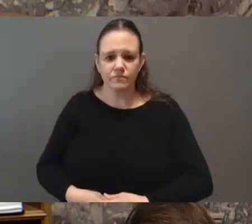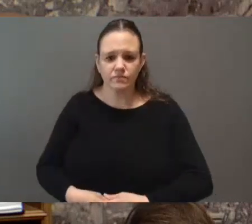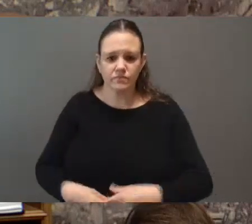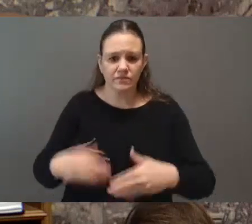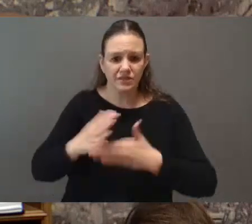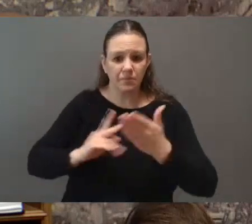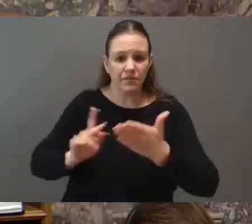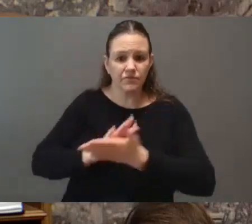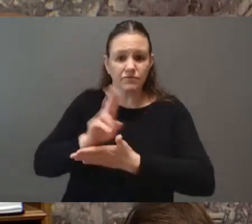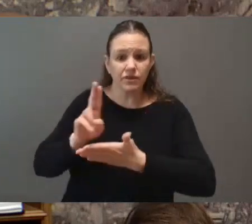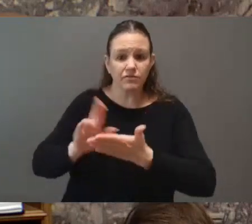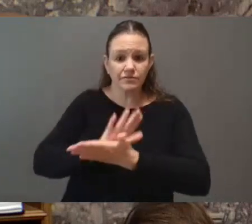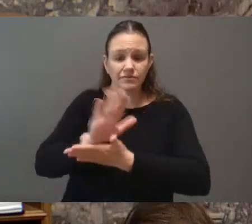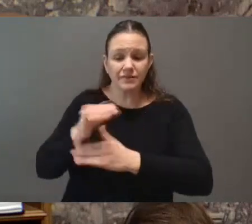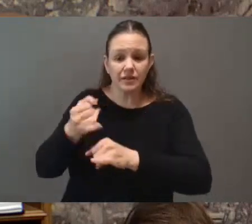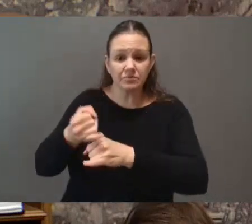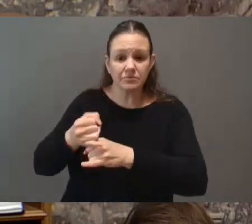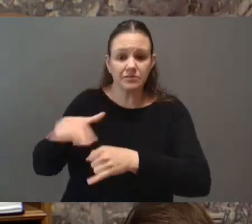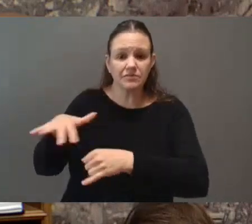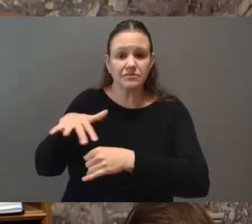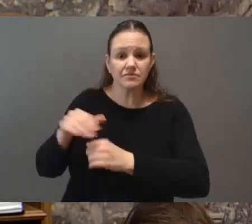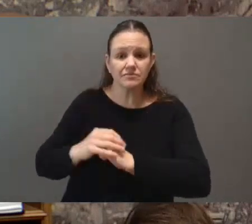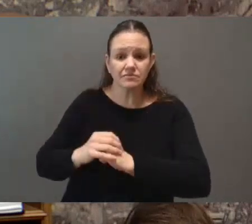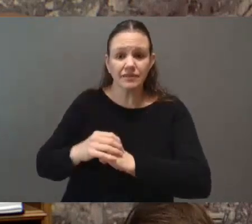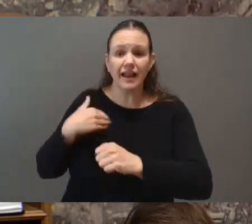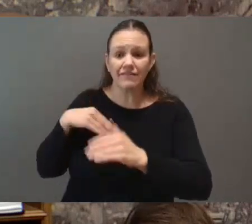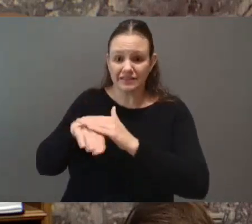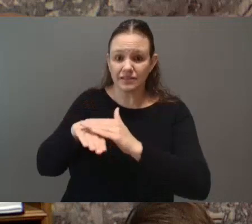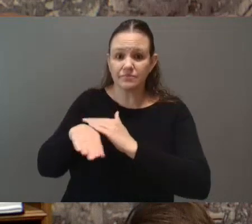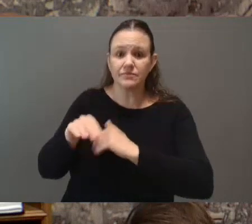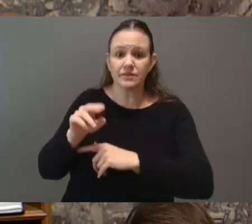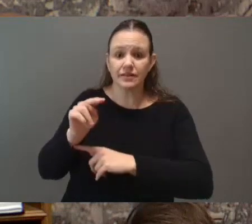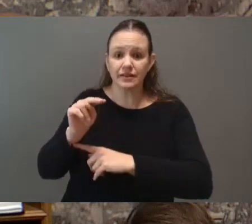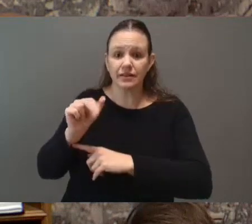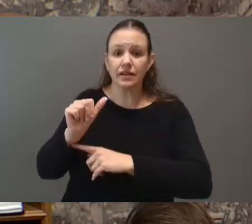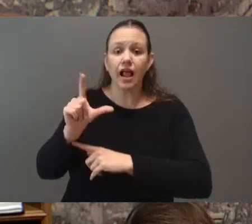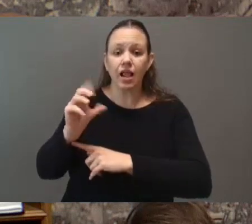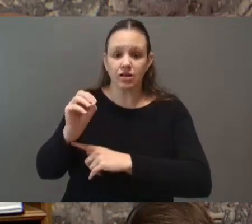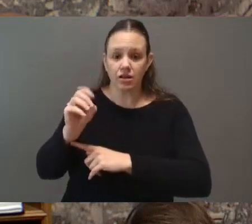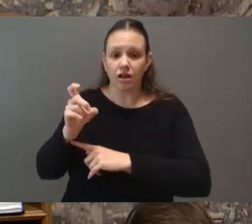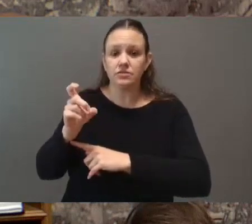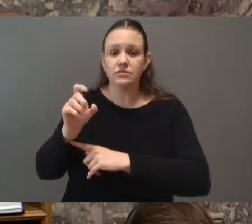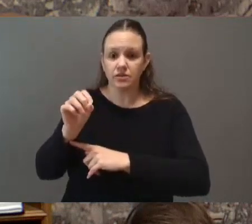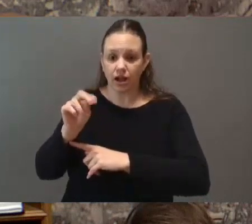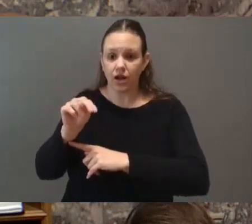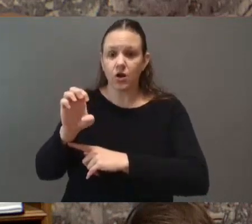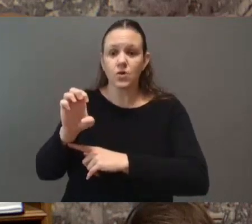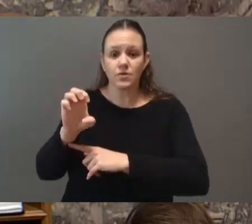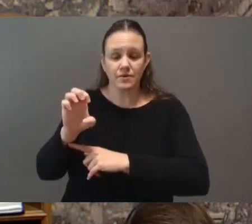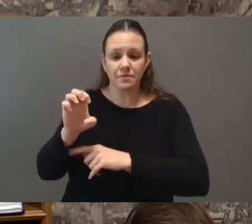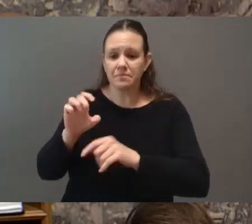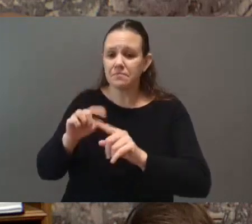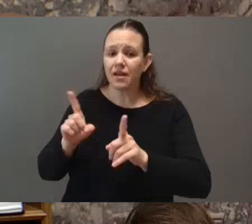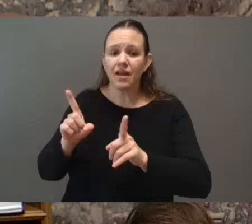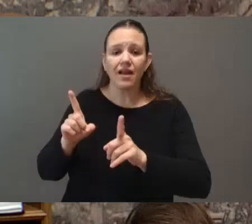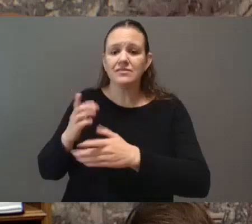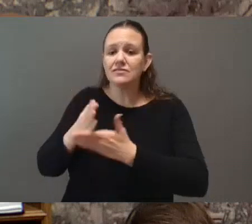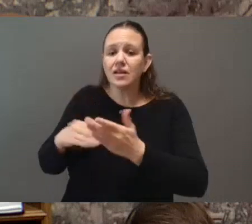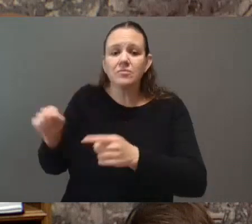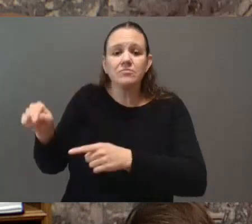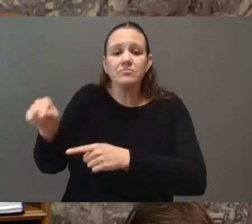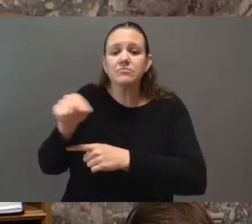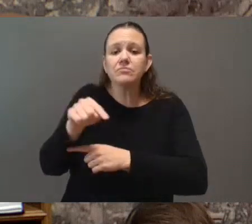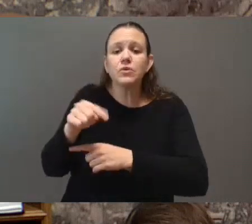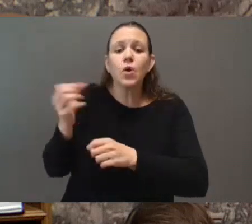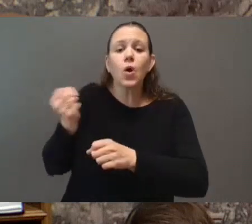others restrict access to business hours, a life-saving measure that is impeded by bureaucracy. In their